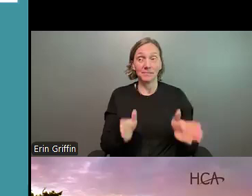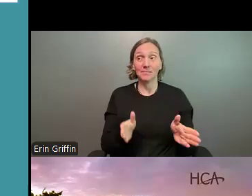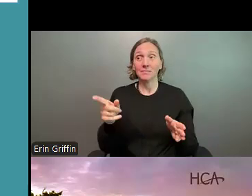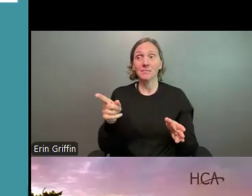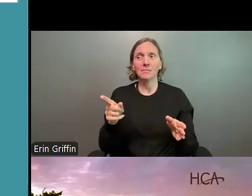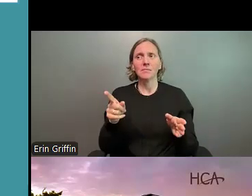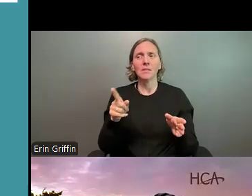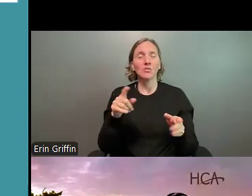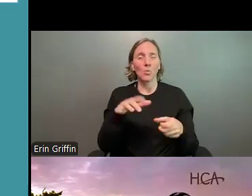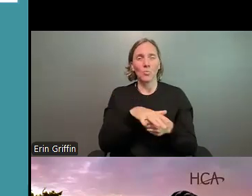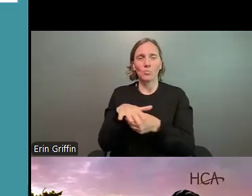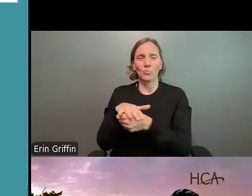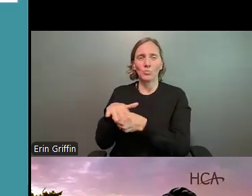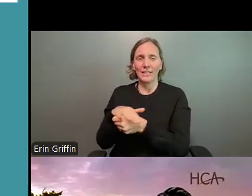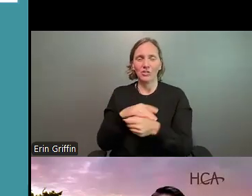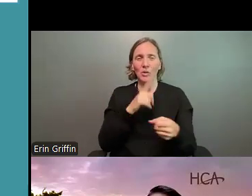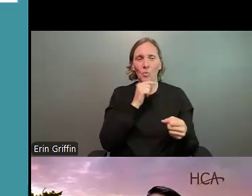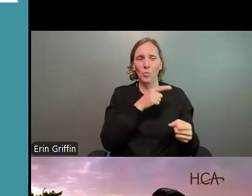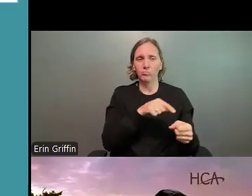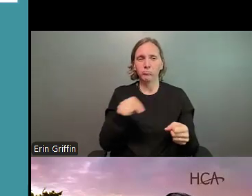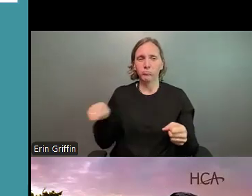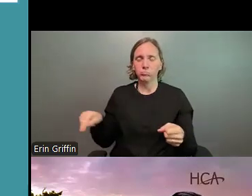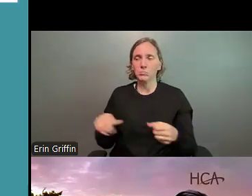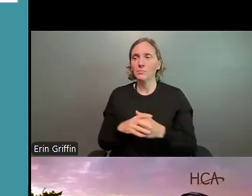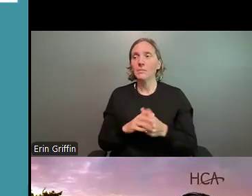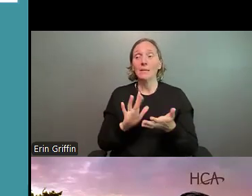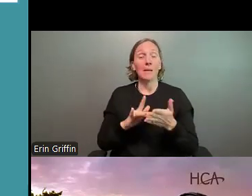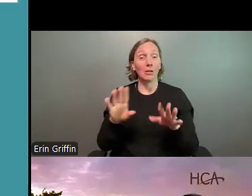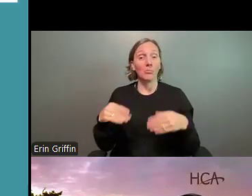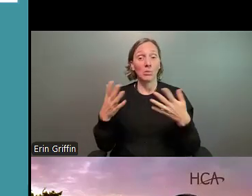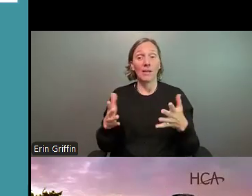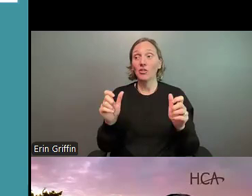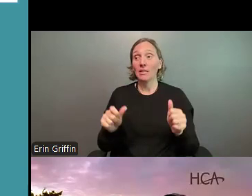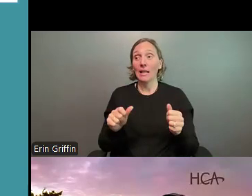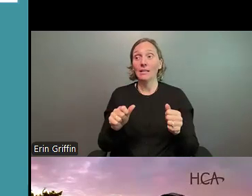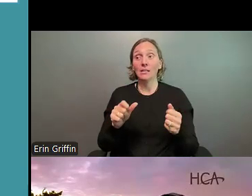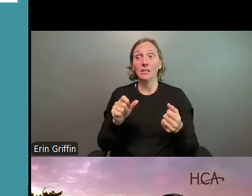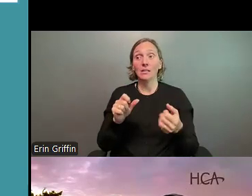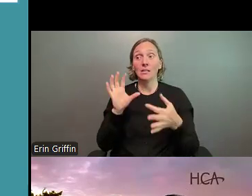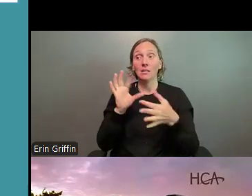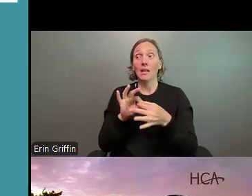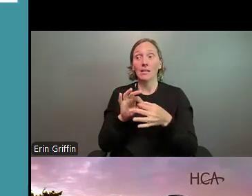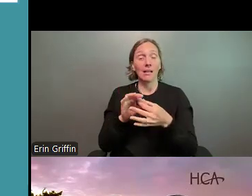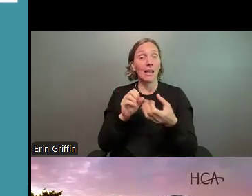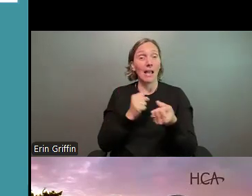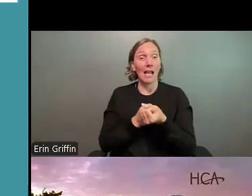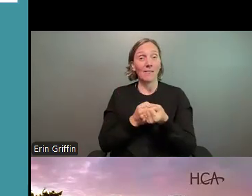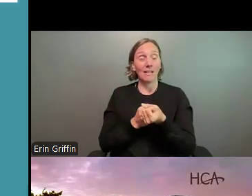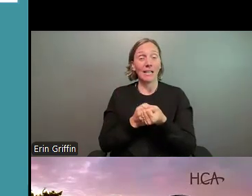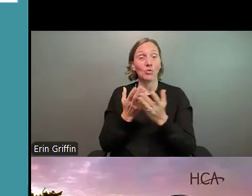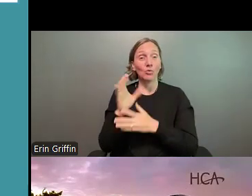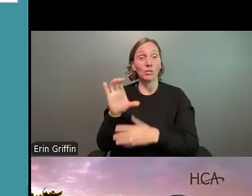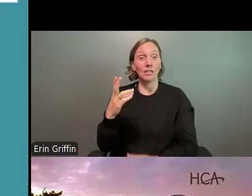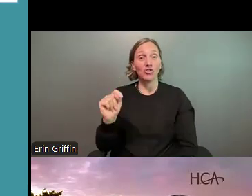by region. Our medical providers can reach an advocate by using the chat feature within the